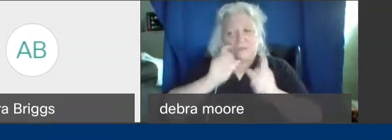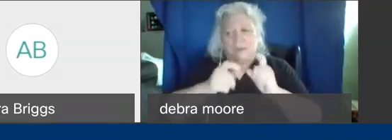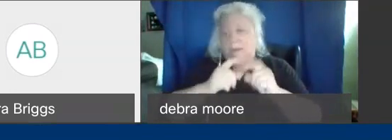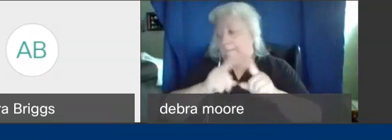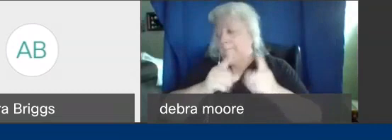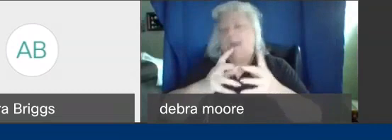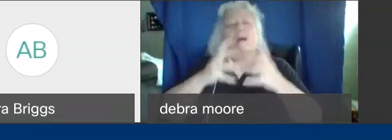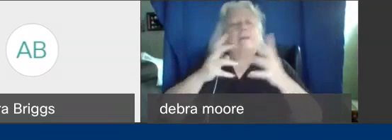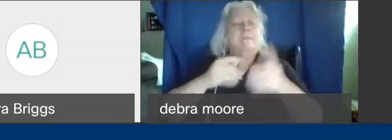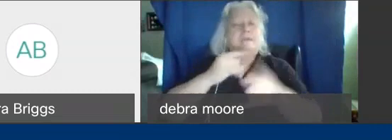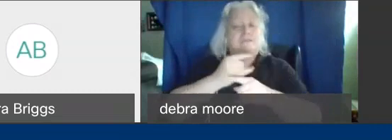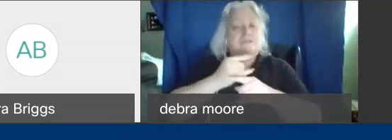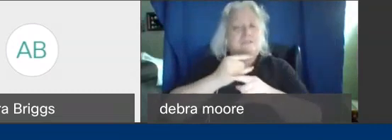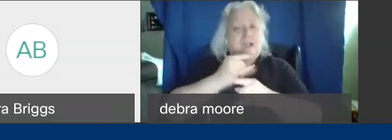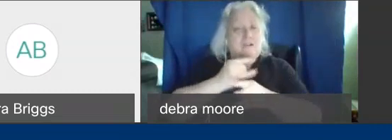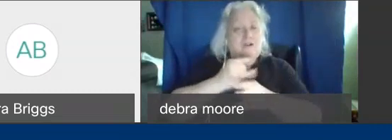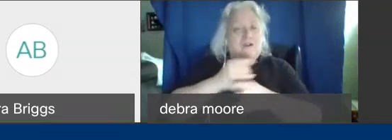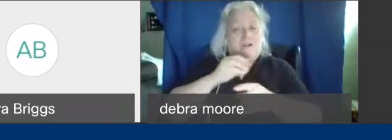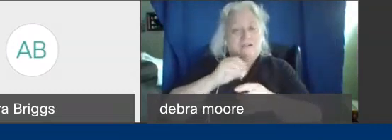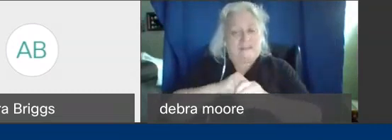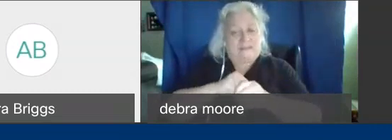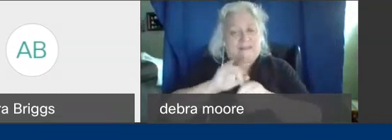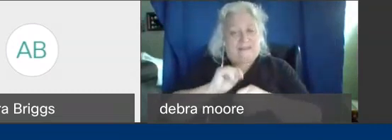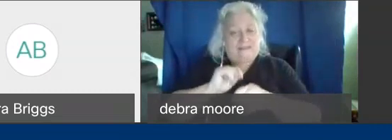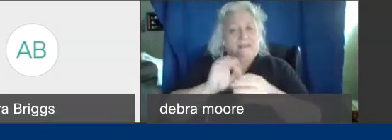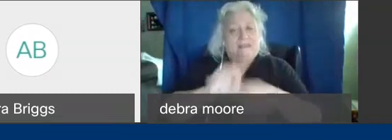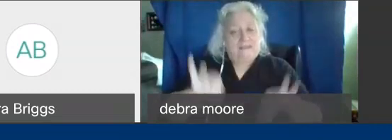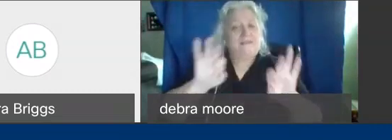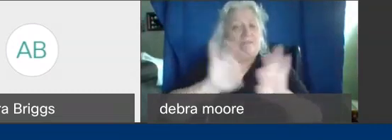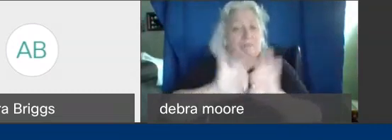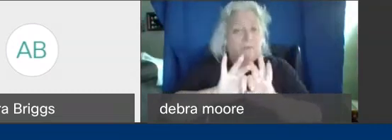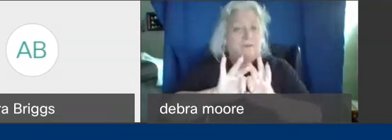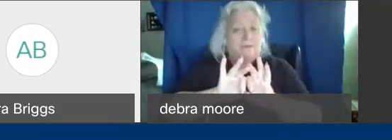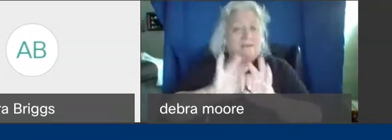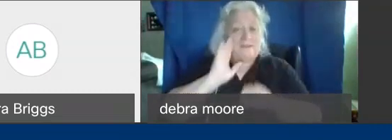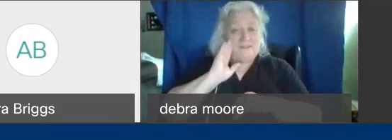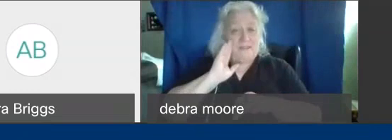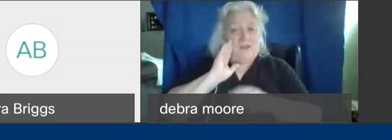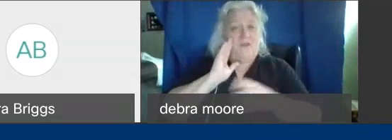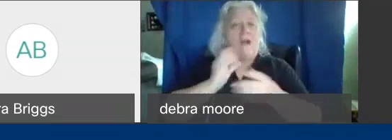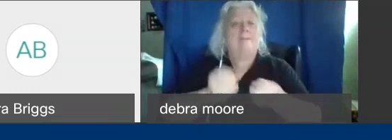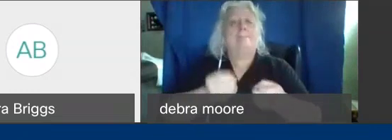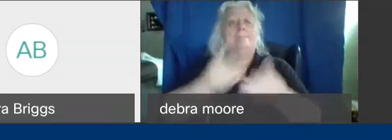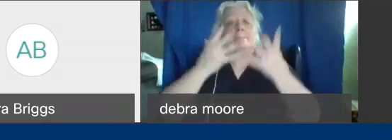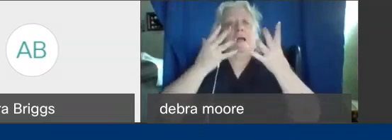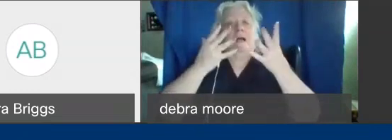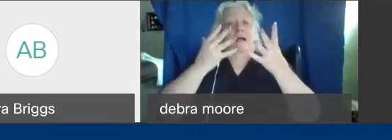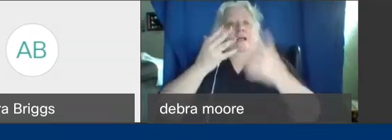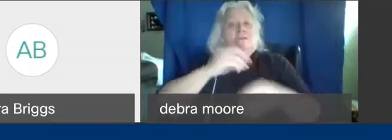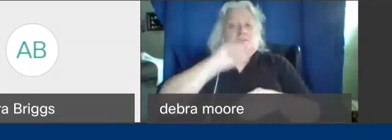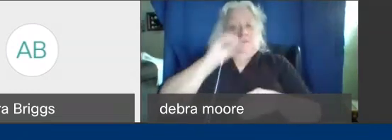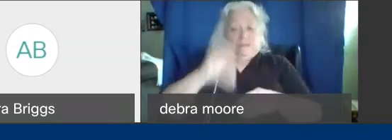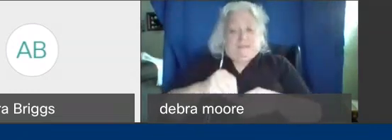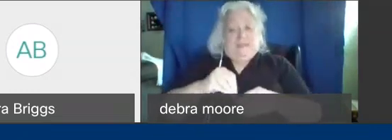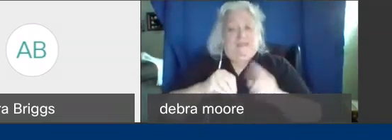amount of alcohol content. So it's important to be aware of this when you're drinking, especially because we don't want you